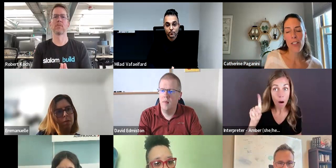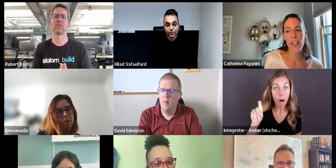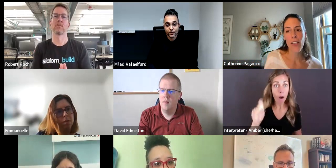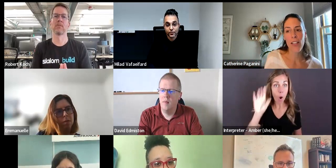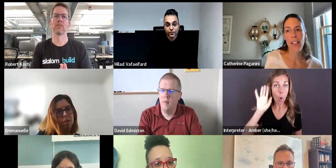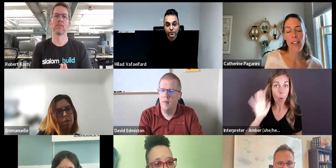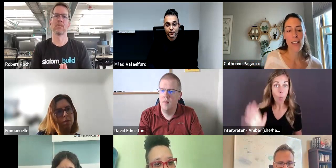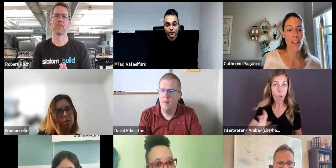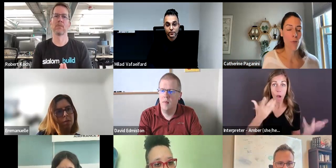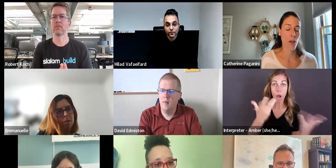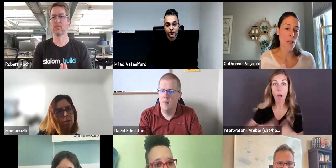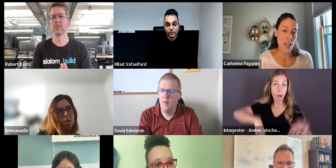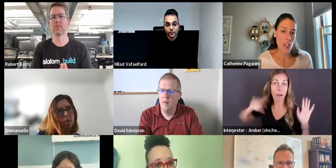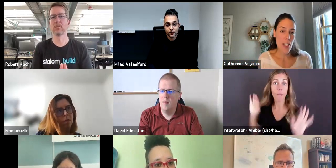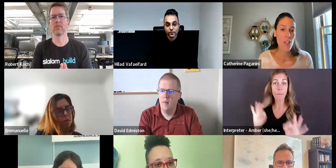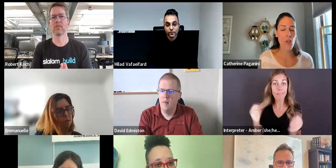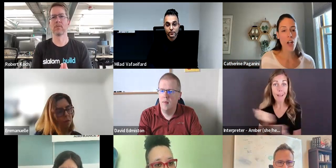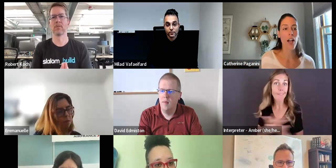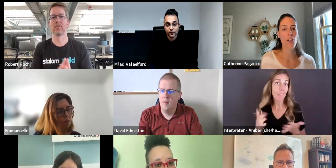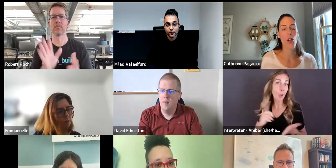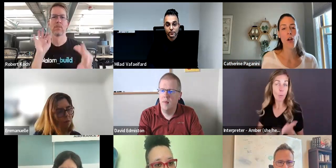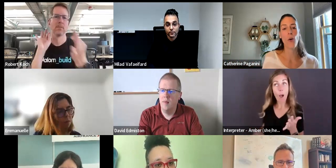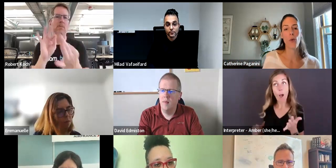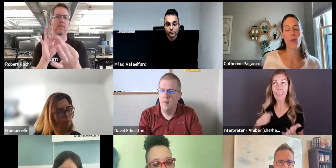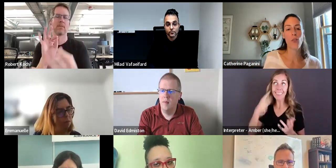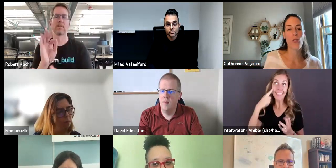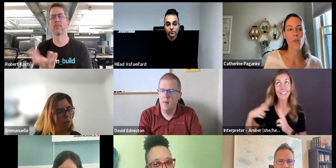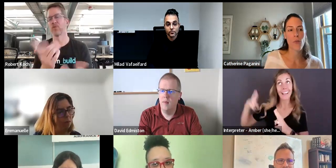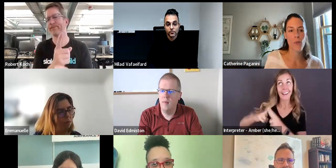out in the recommendations or not? So,